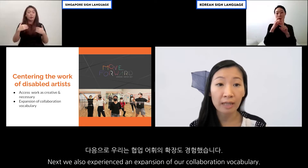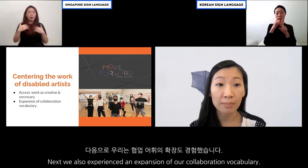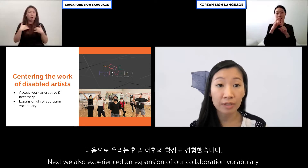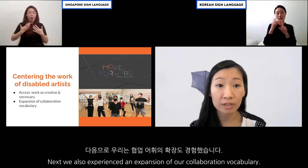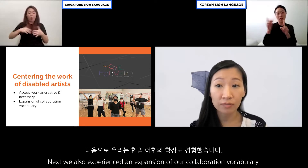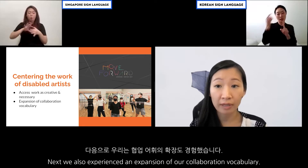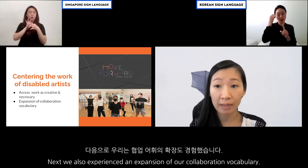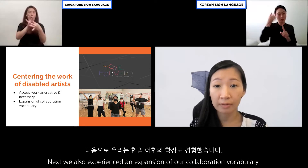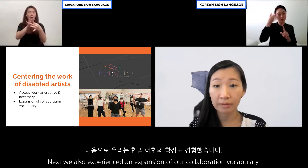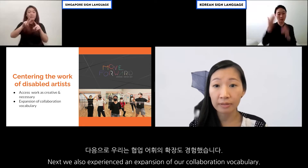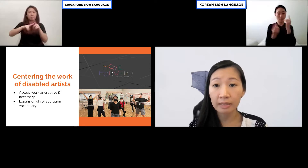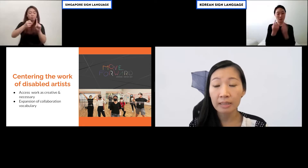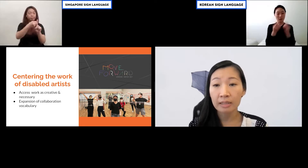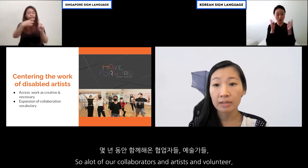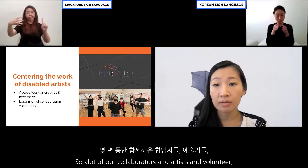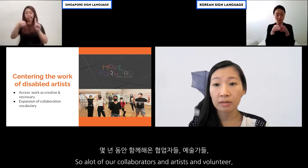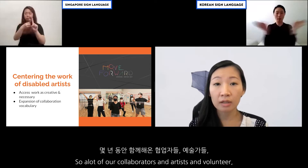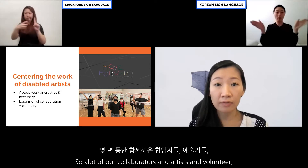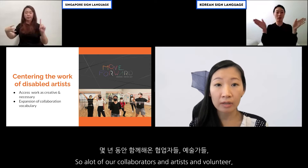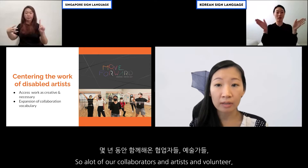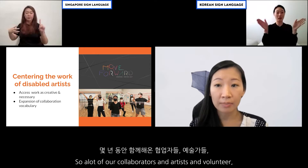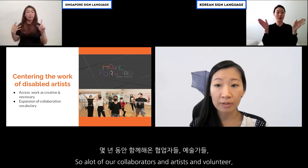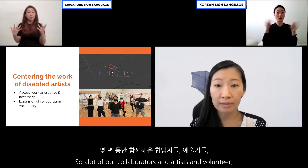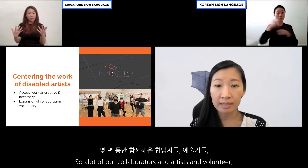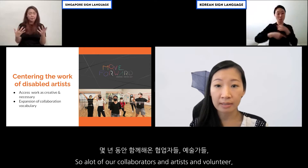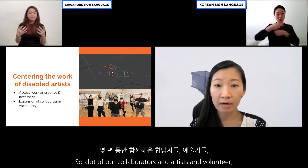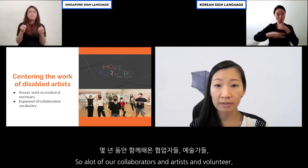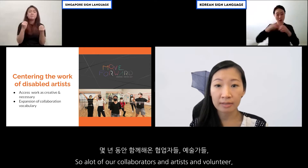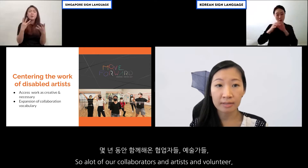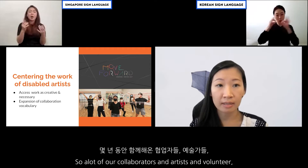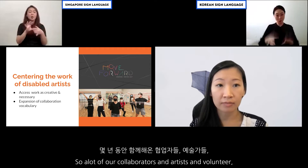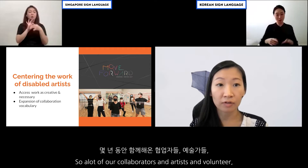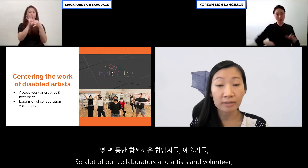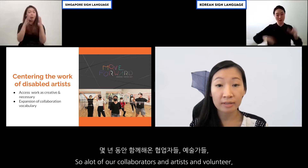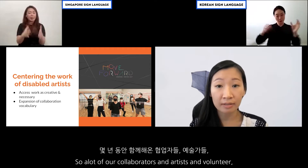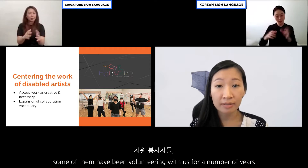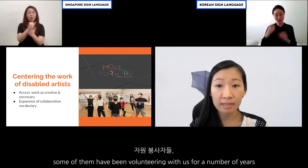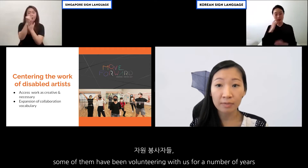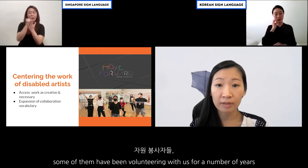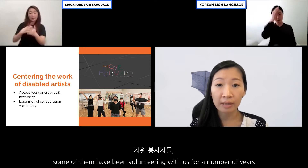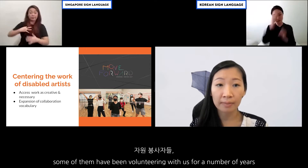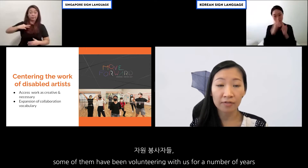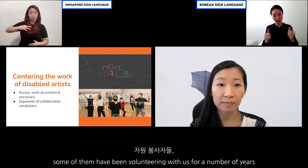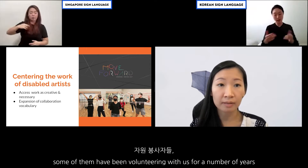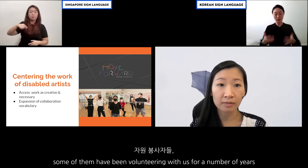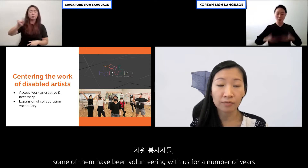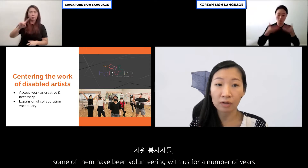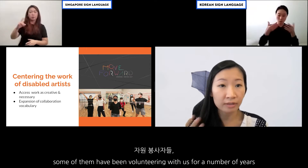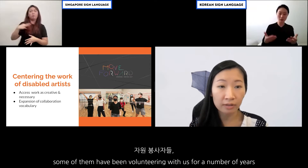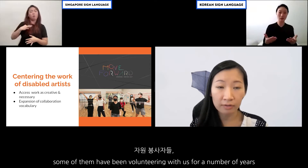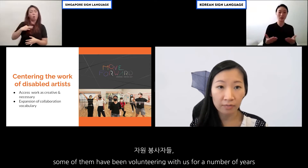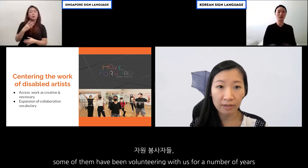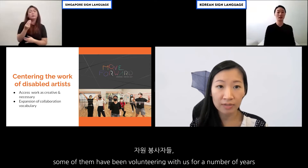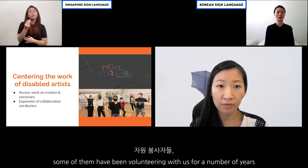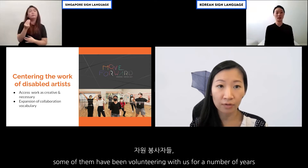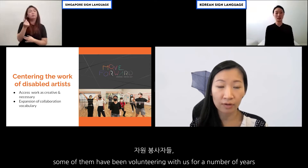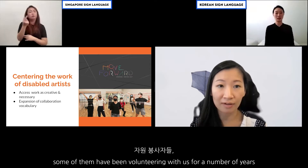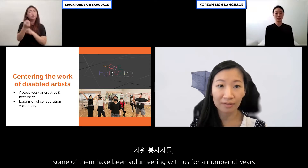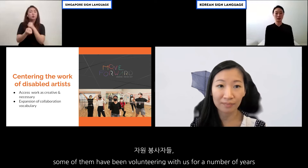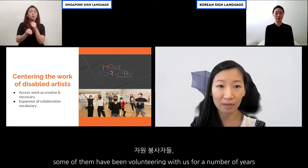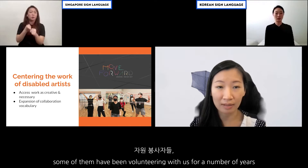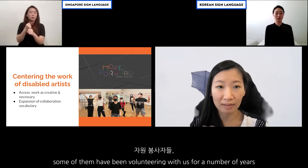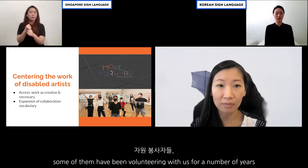our collaboration vocabulary. So a lot of our collaborators and artists and volunteers, some of them have been volunteering with us